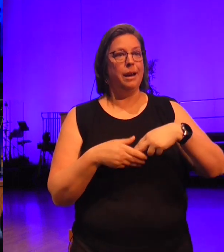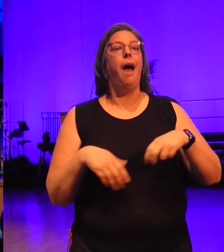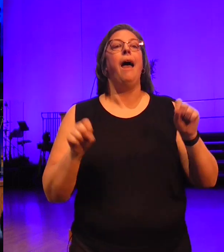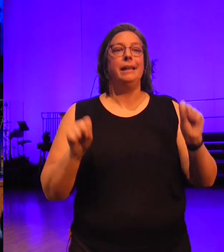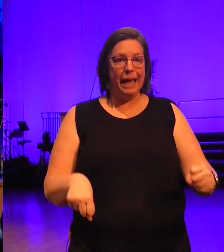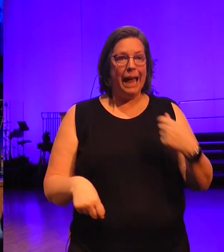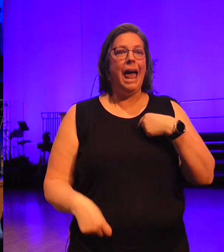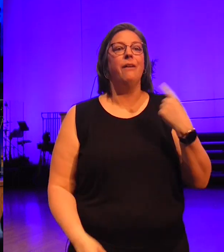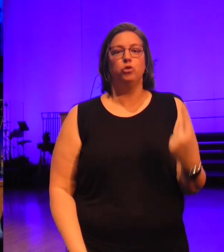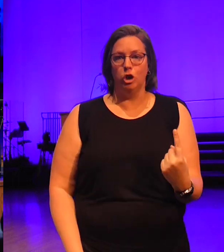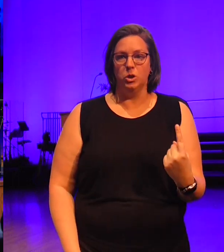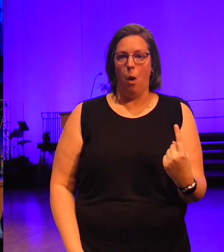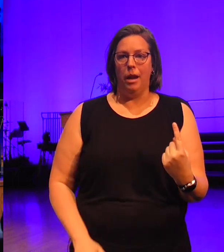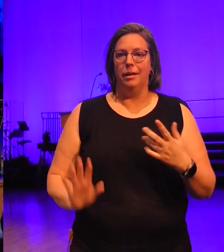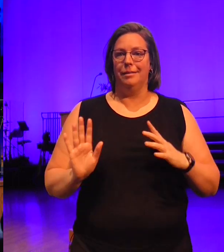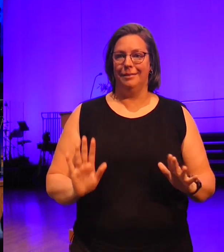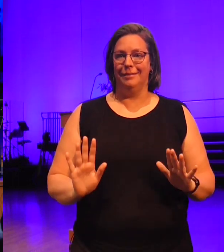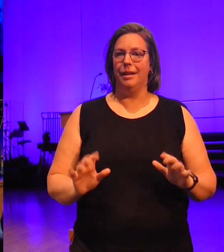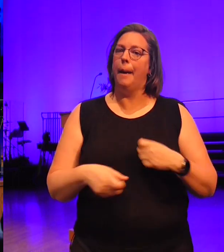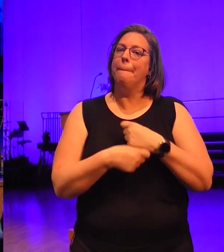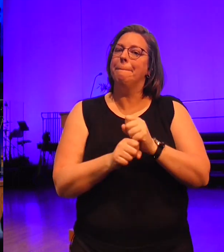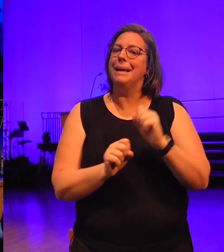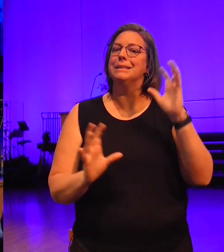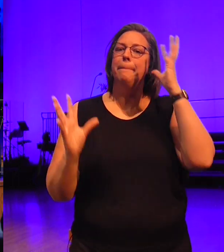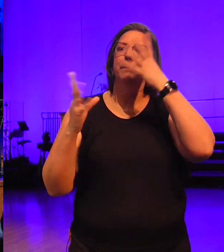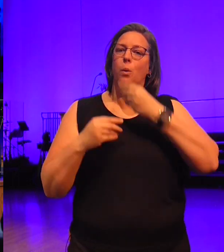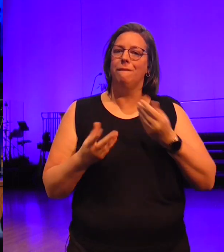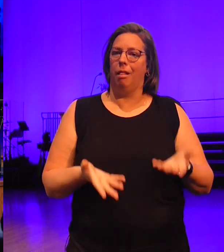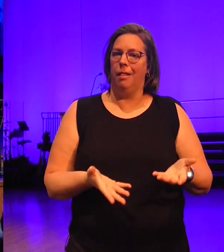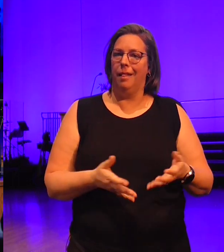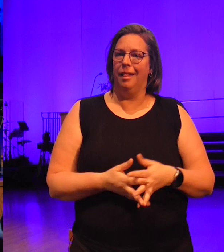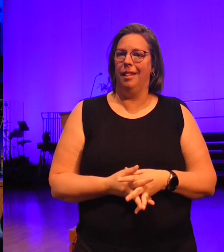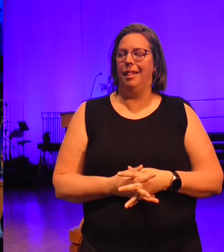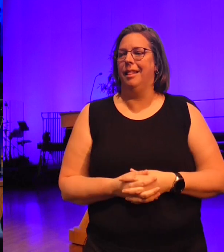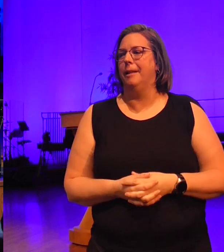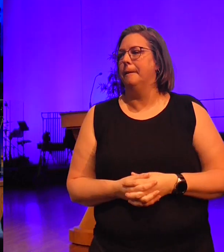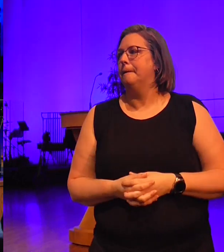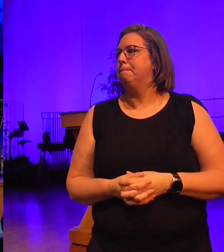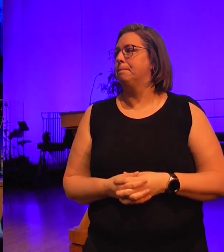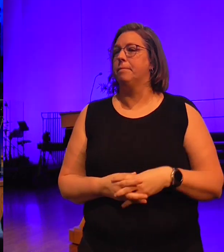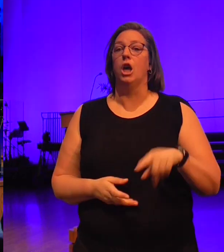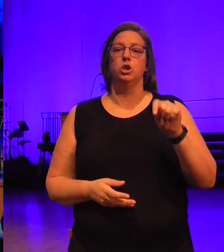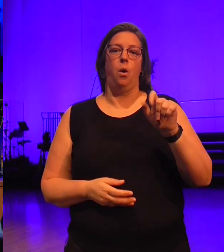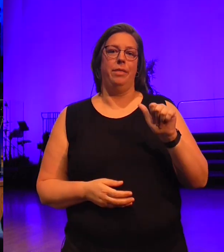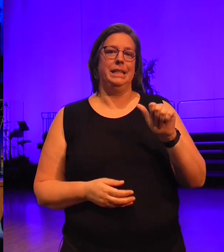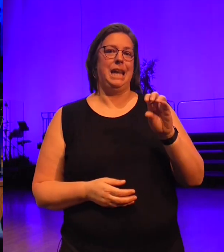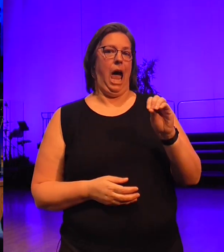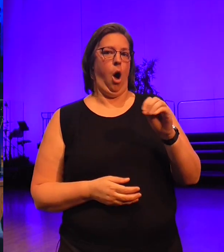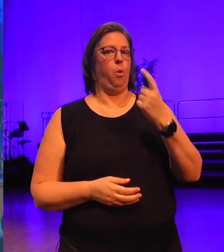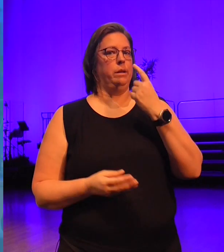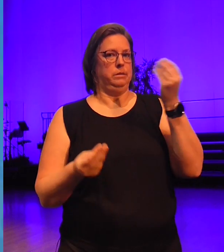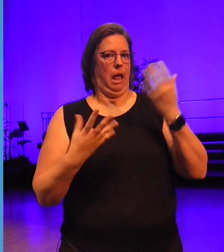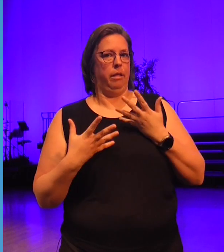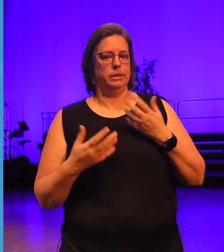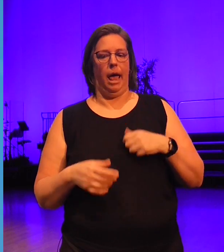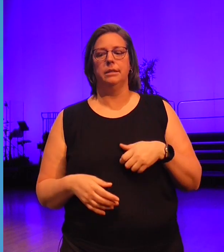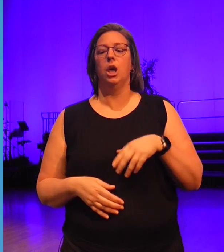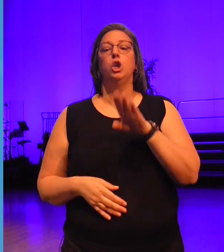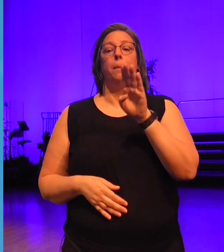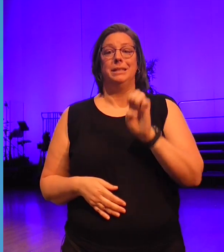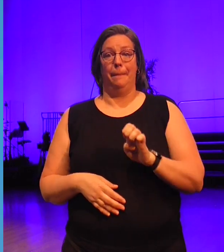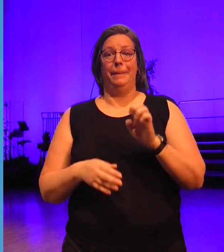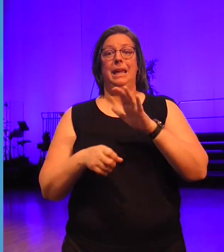one. And make it beautiful just the way it is. The Tao tells us, be completely empty,